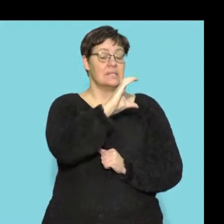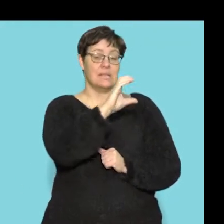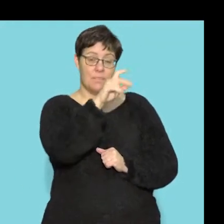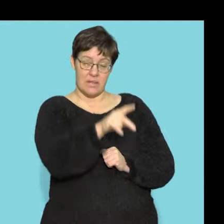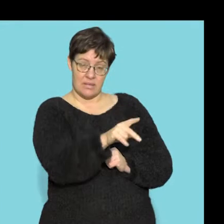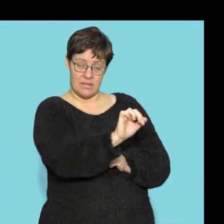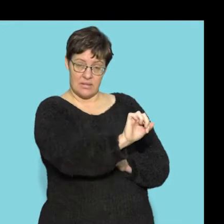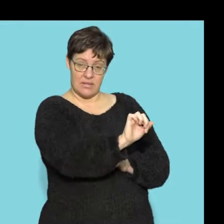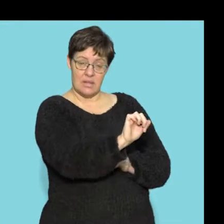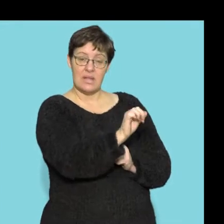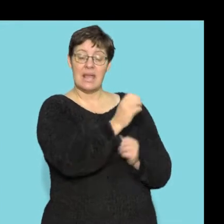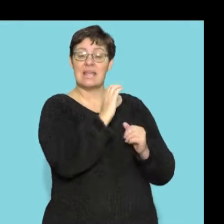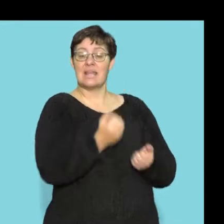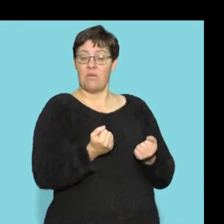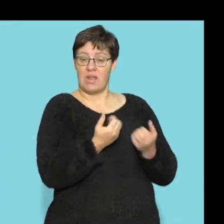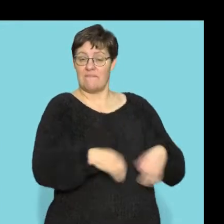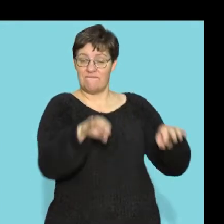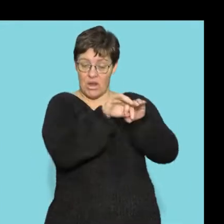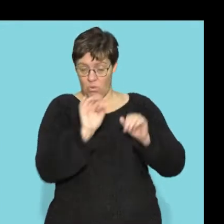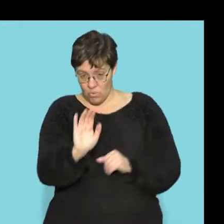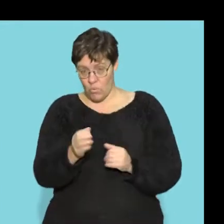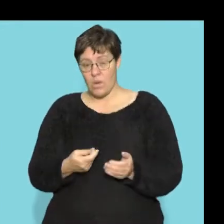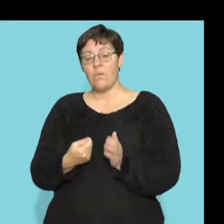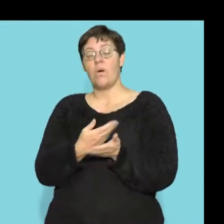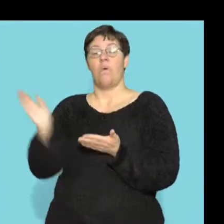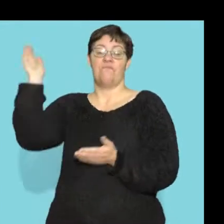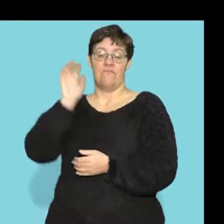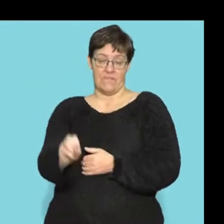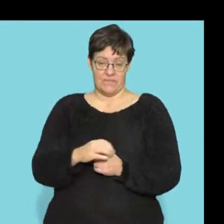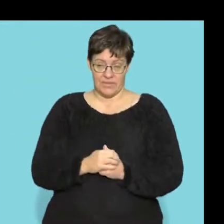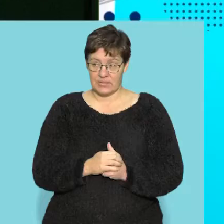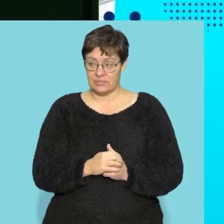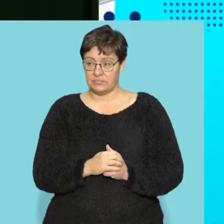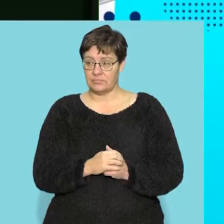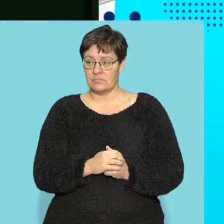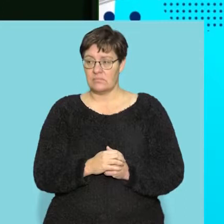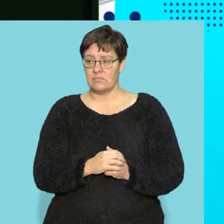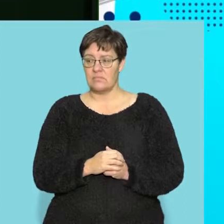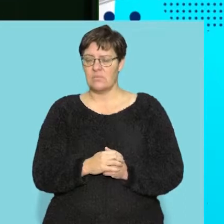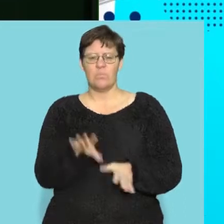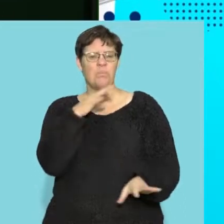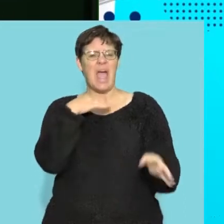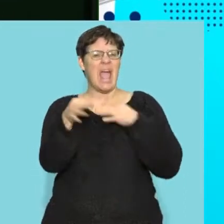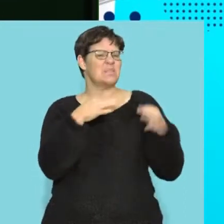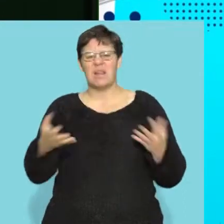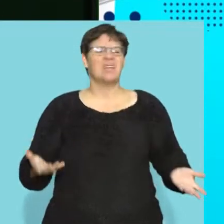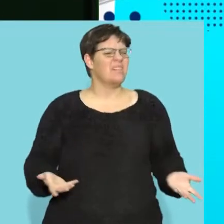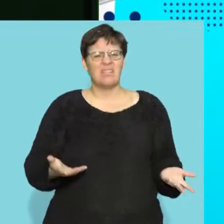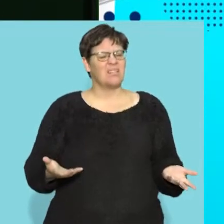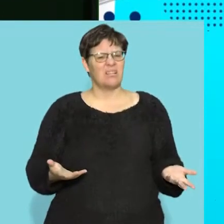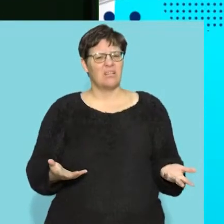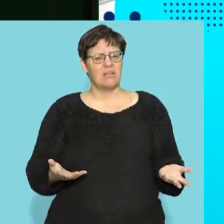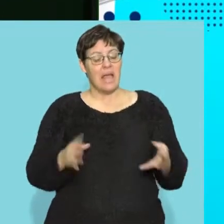value of the asset that we are disposing. Now, once again, what am I explaining to you? The purpose of